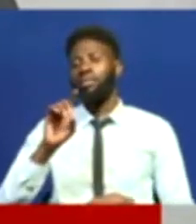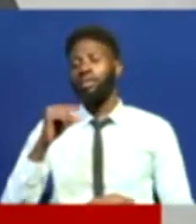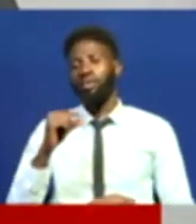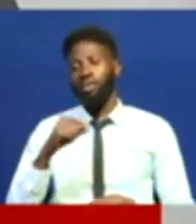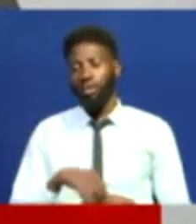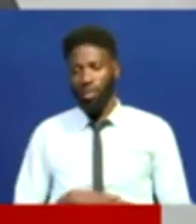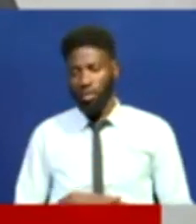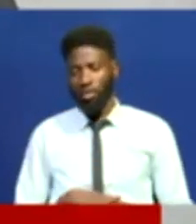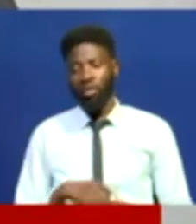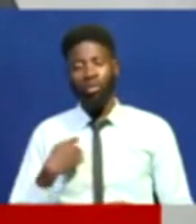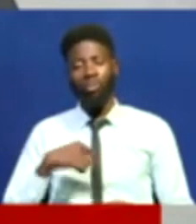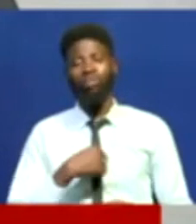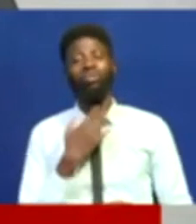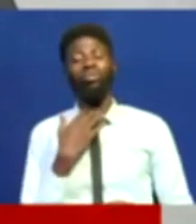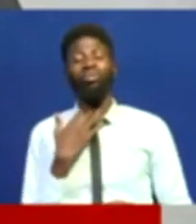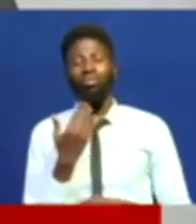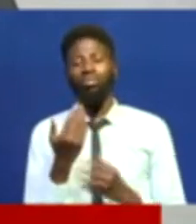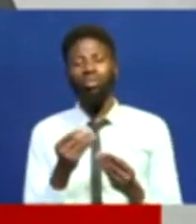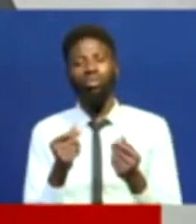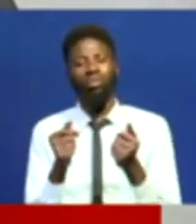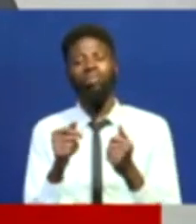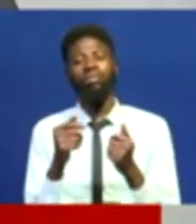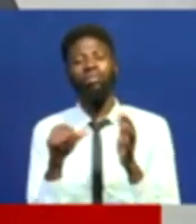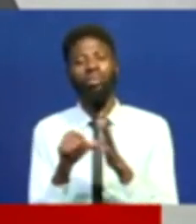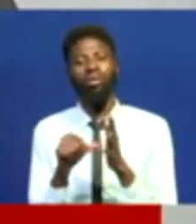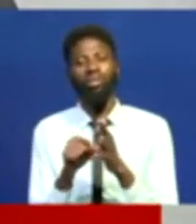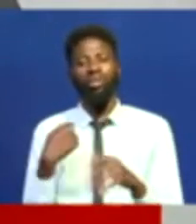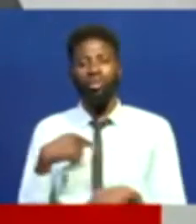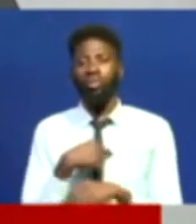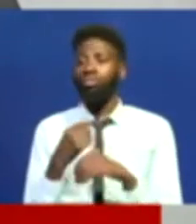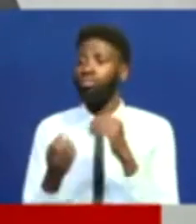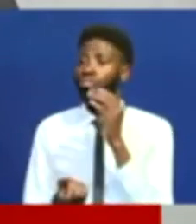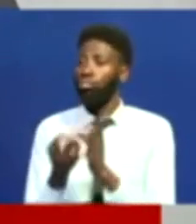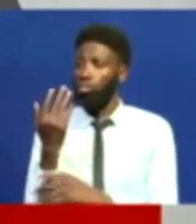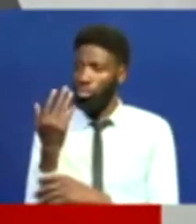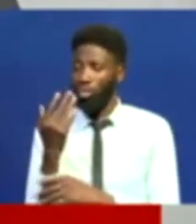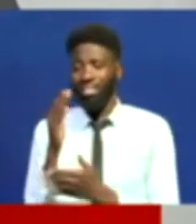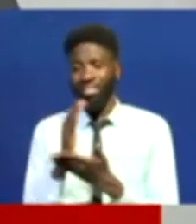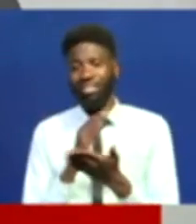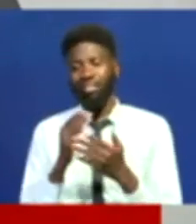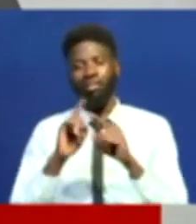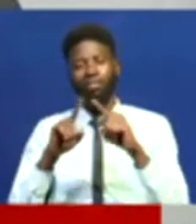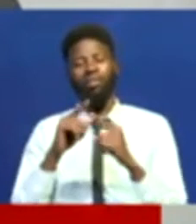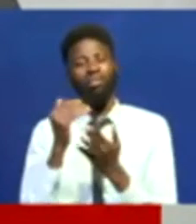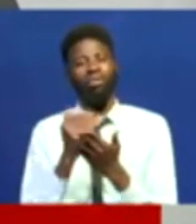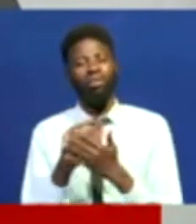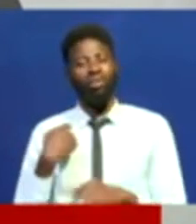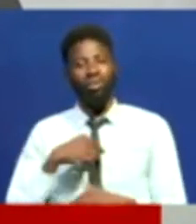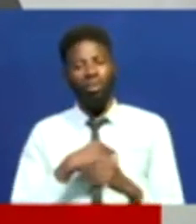of, if you like, the mess that we have created in the sector. We have a number of programs which we have